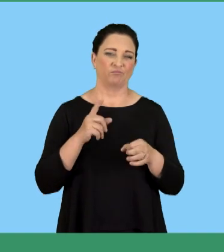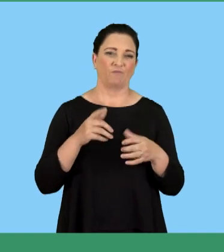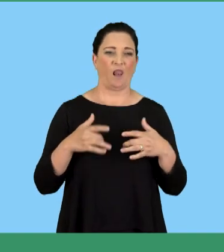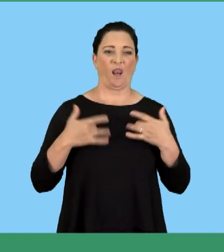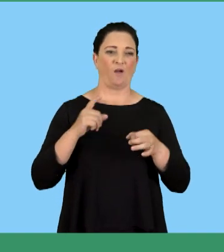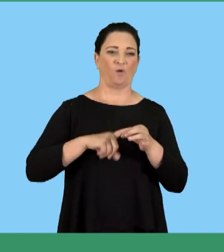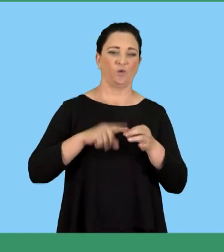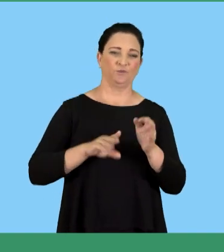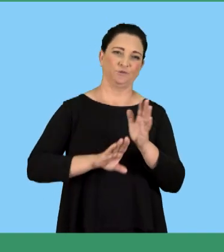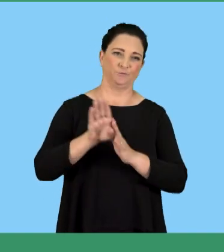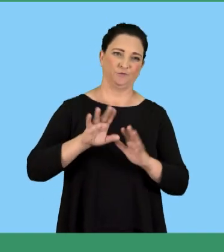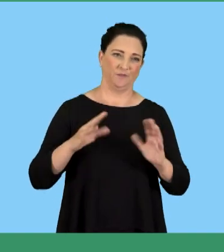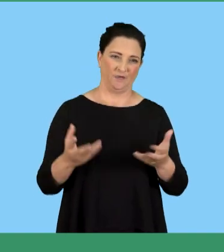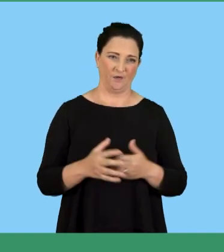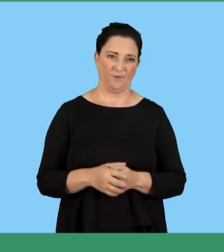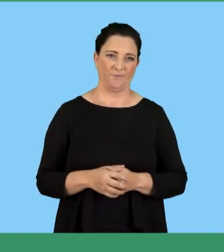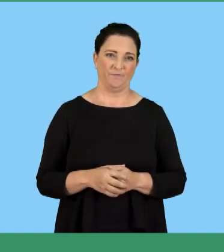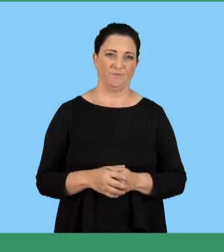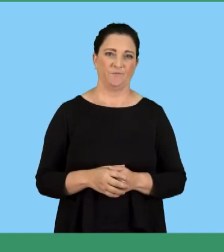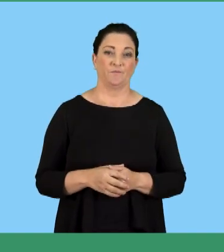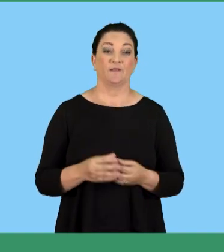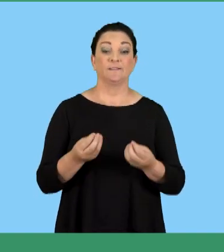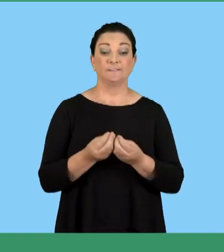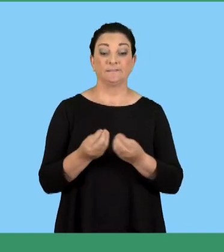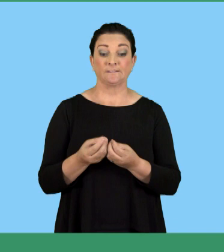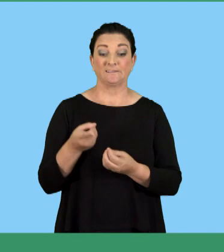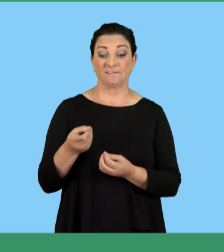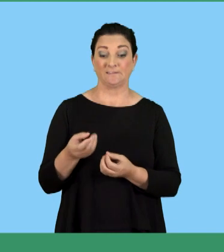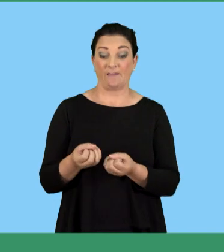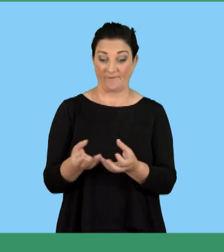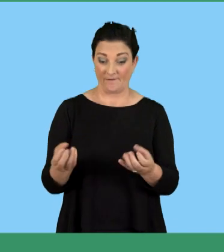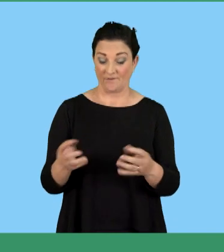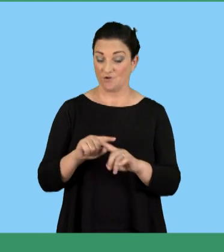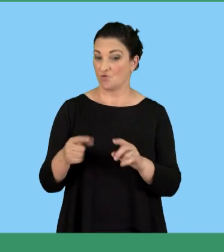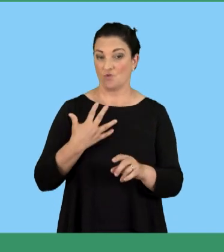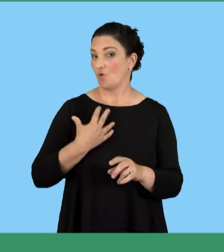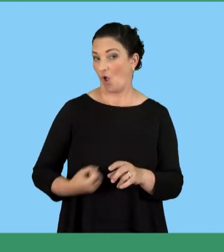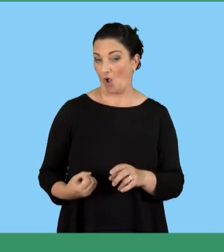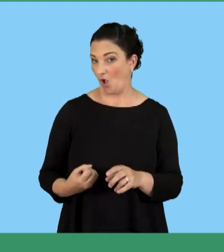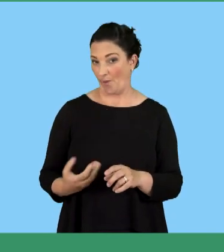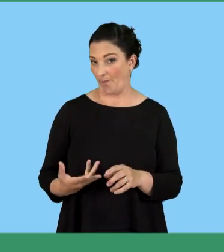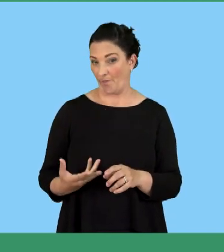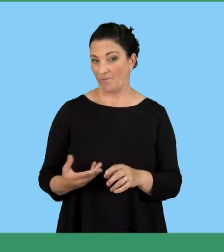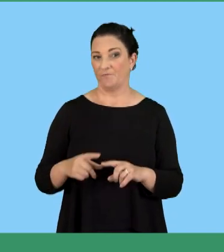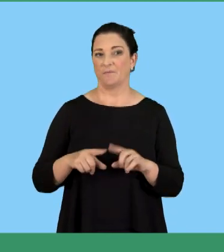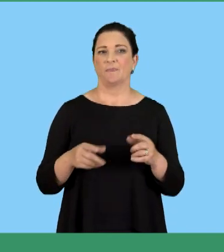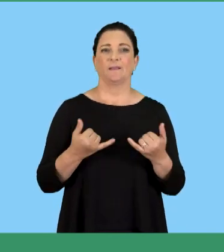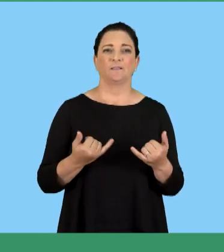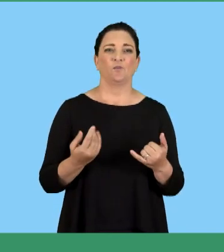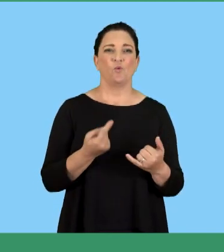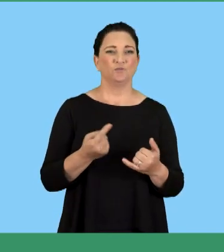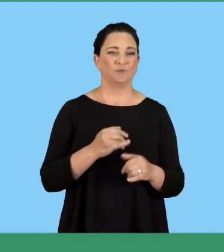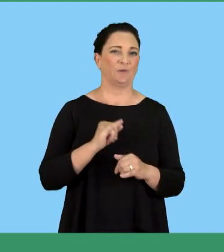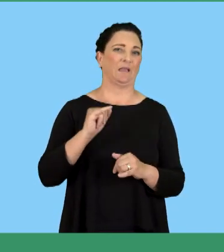their community. Another way is that they should ensure that the product they supply do not harm consumers. Another way is that they should avoid engaging